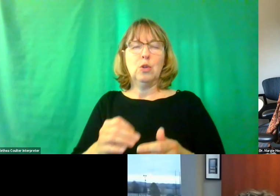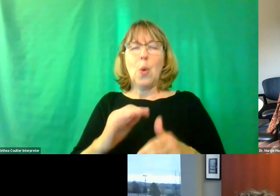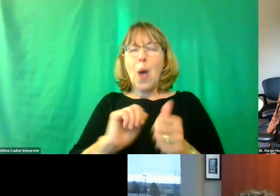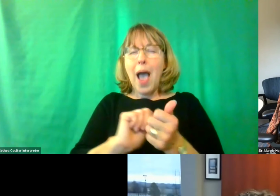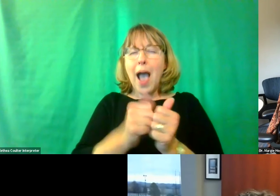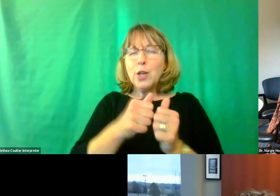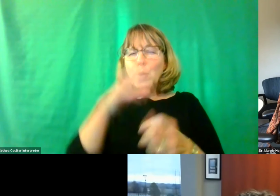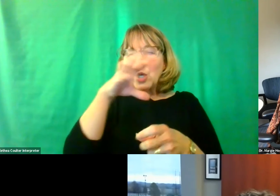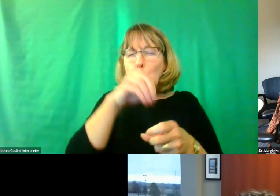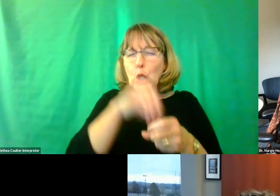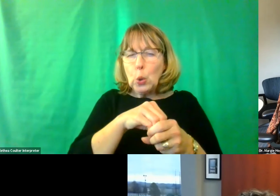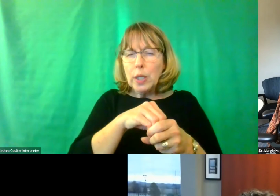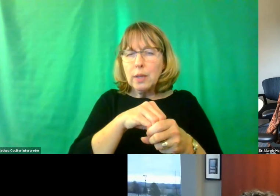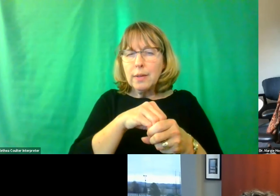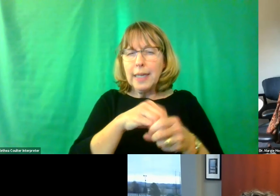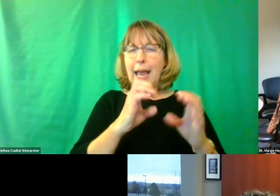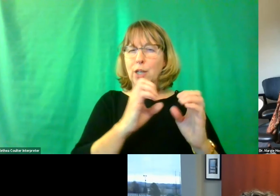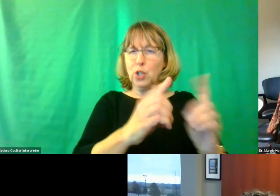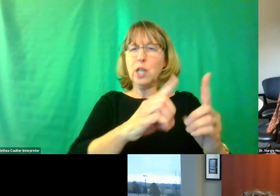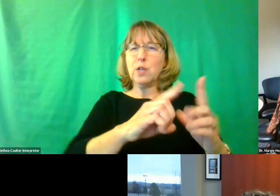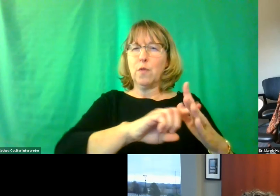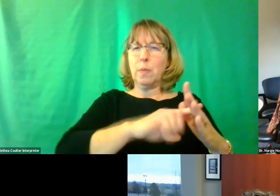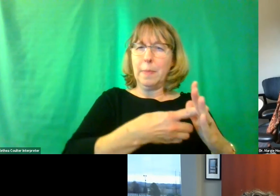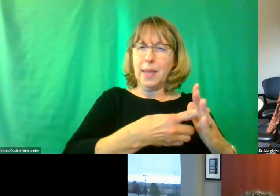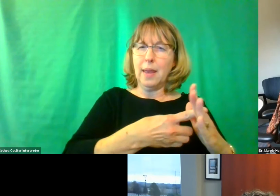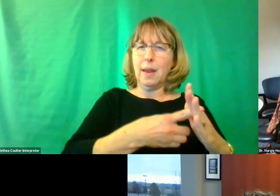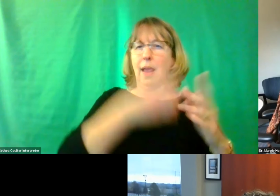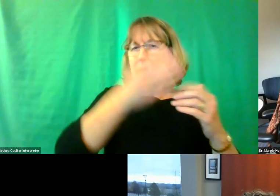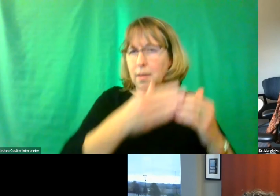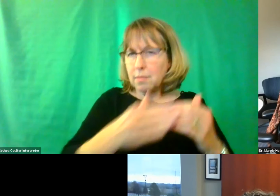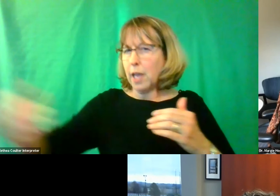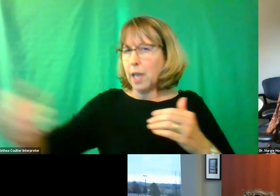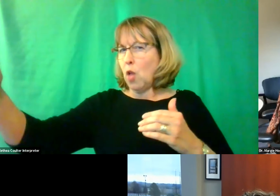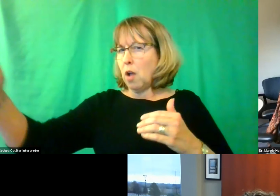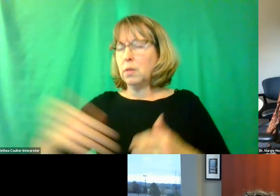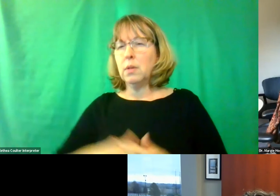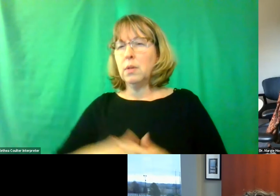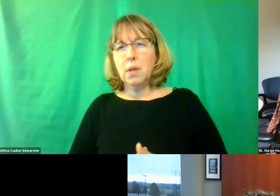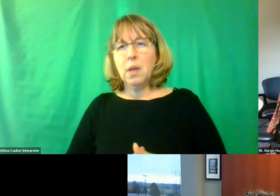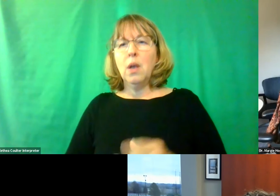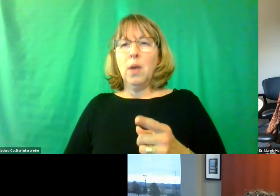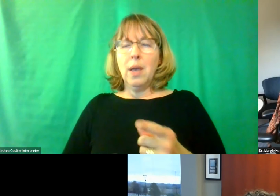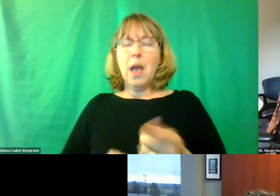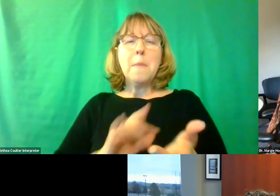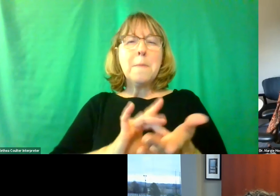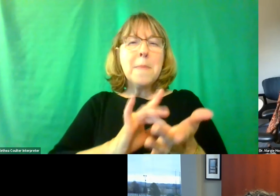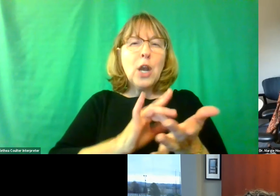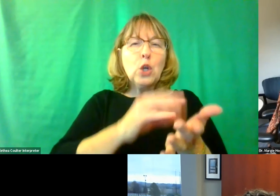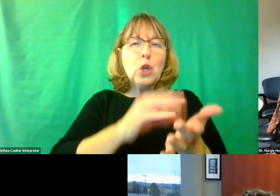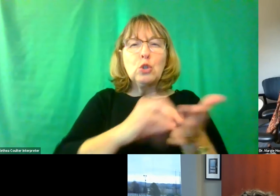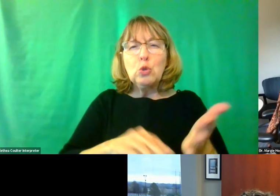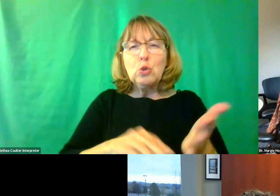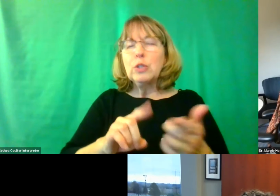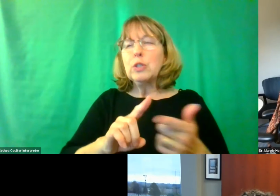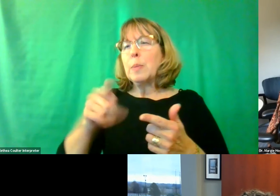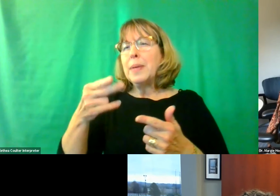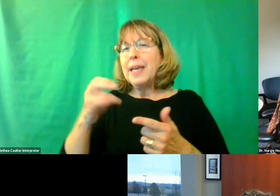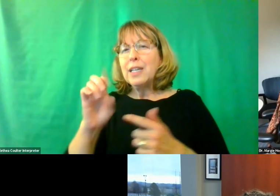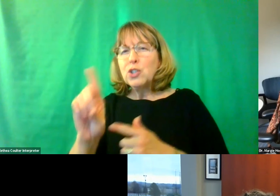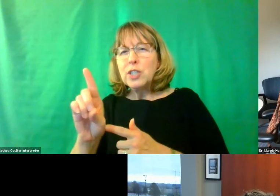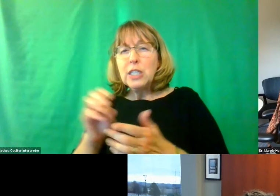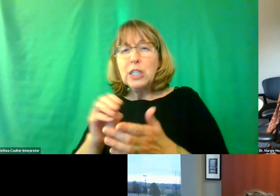through lifelong learning? And I think too, you hit on medical students and PhD students. Are there particular things that you're doing with the School